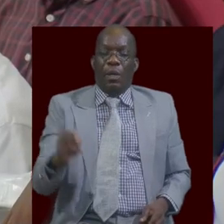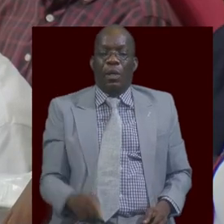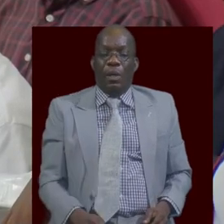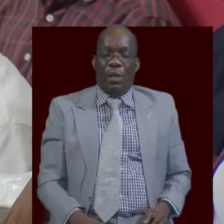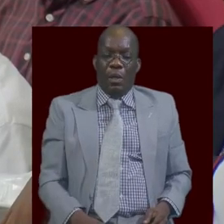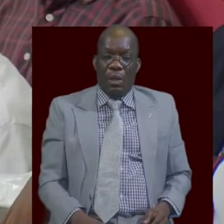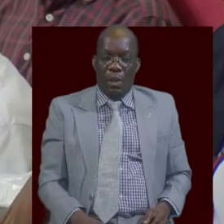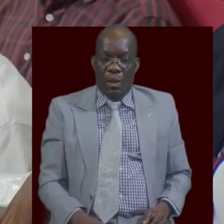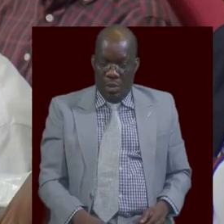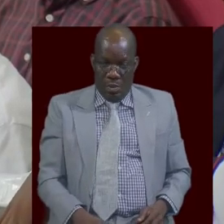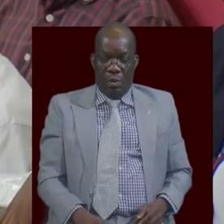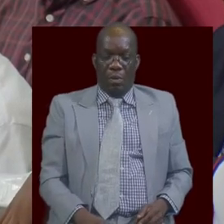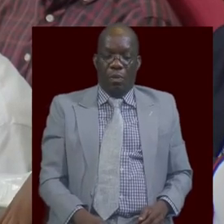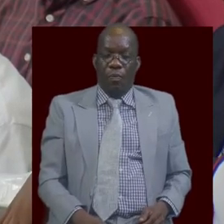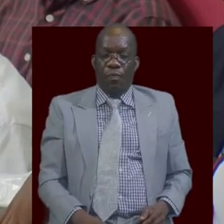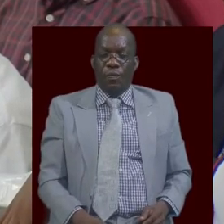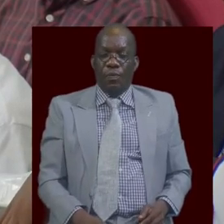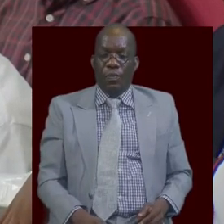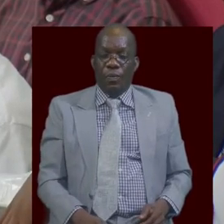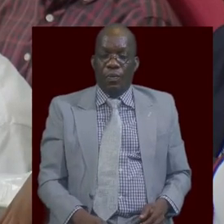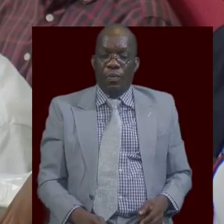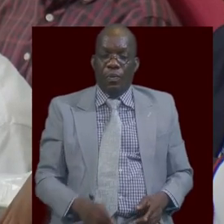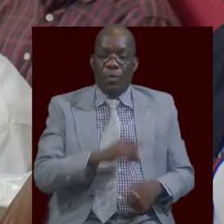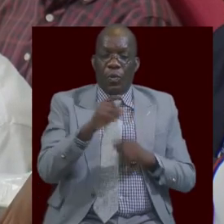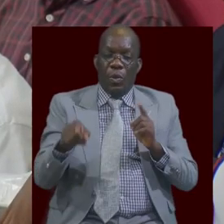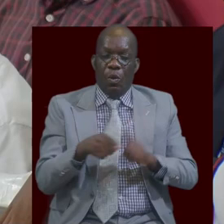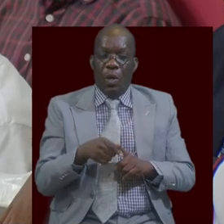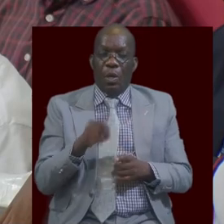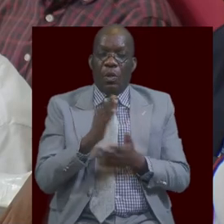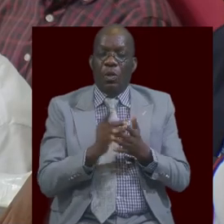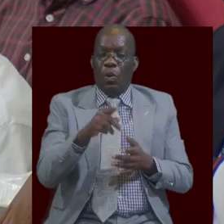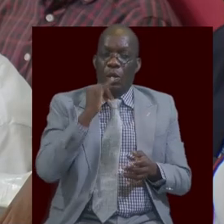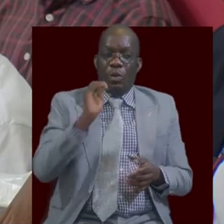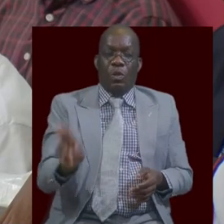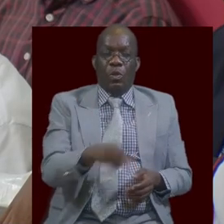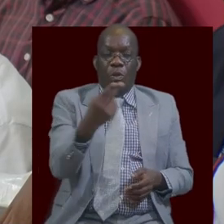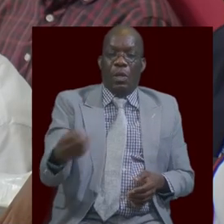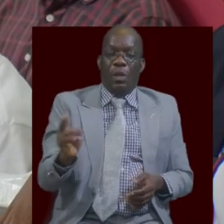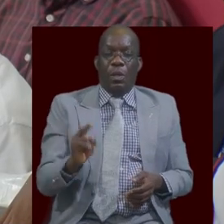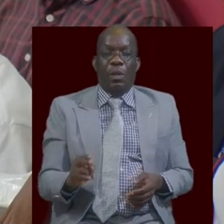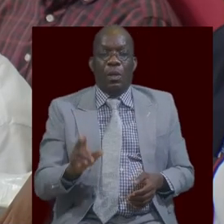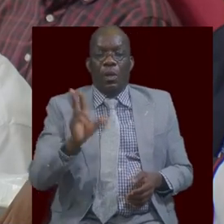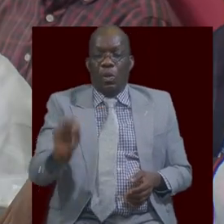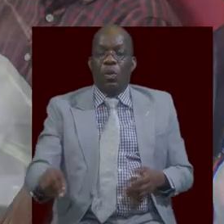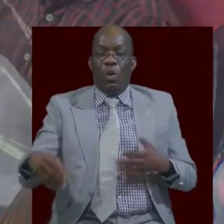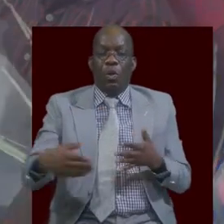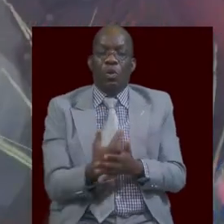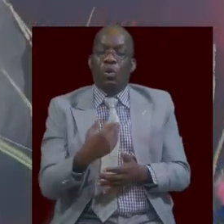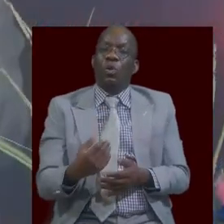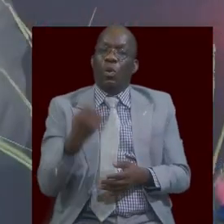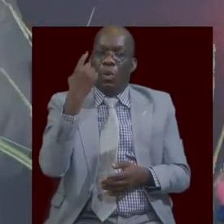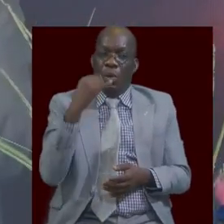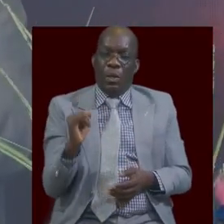You don't understand. Sometimes when somebody has expired, no new understanding,